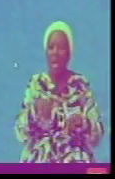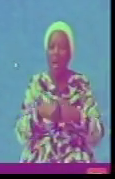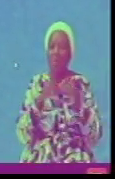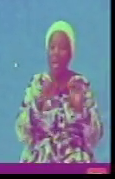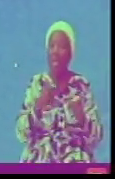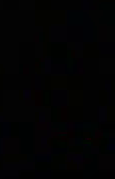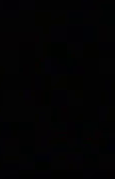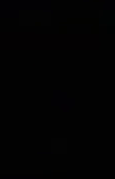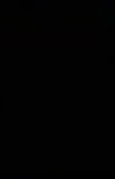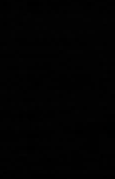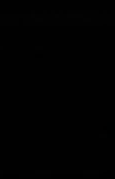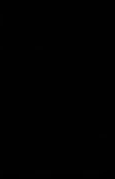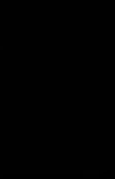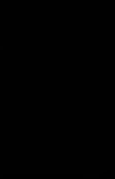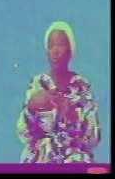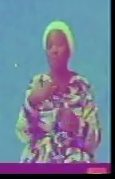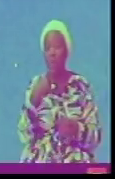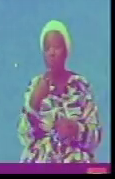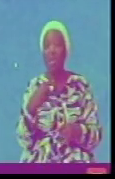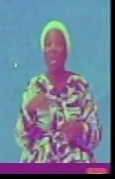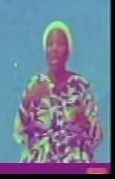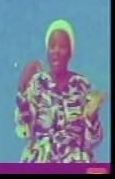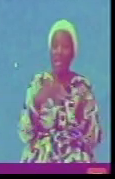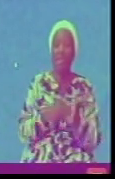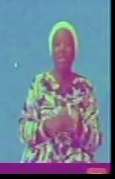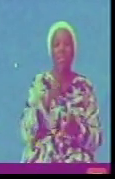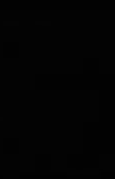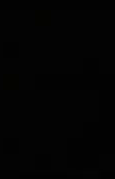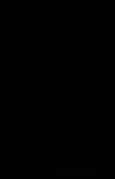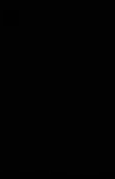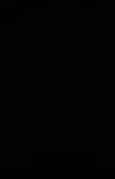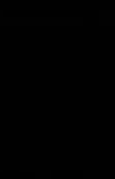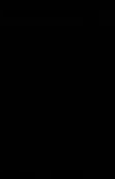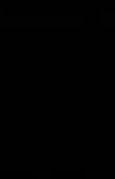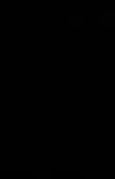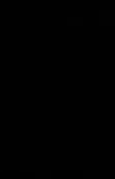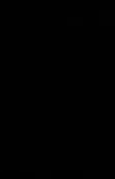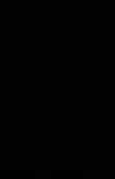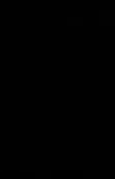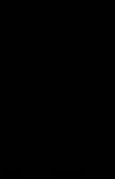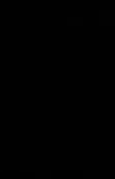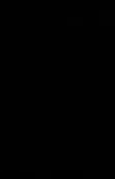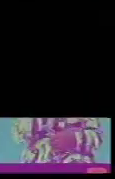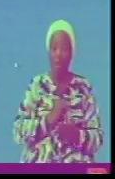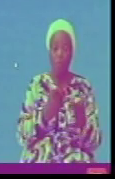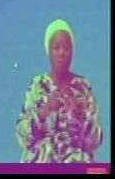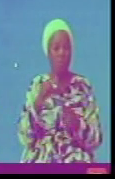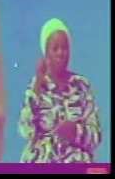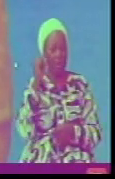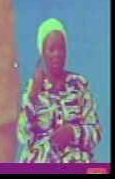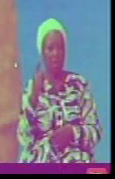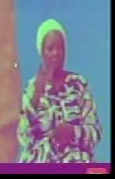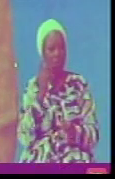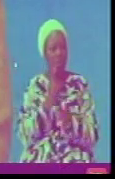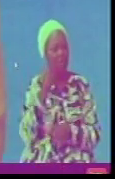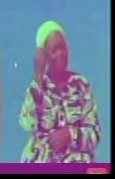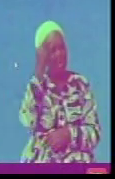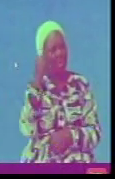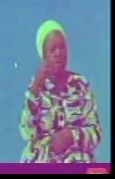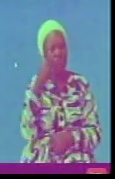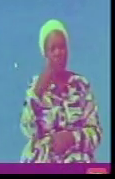the people. How is that? How could everybody begin against